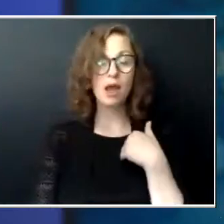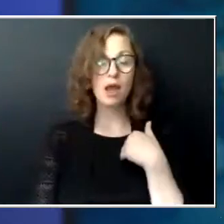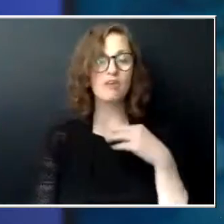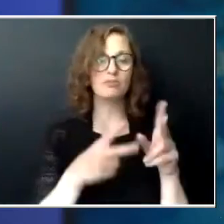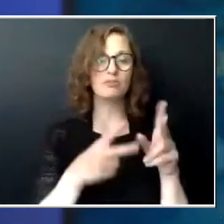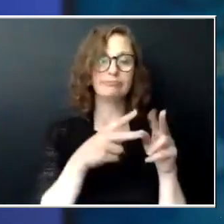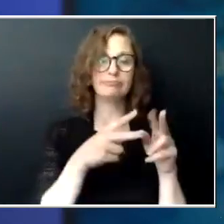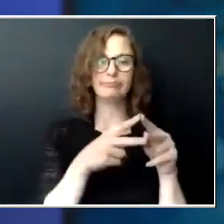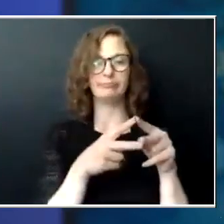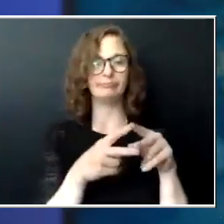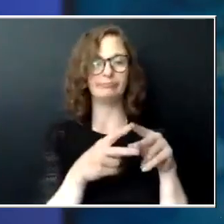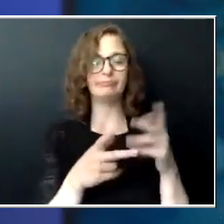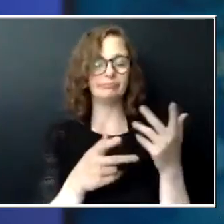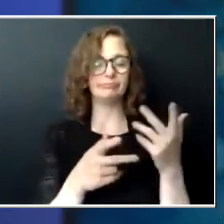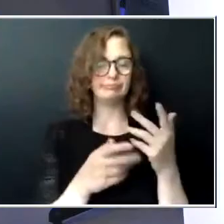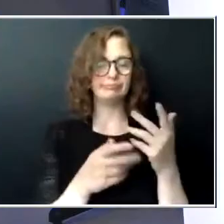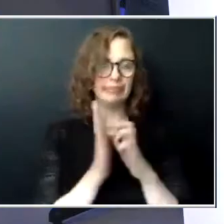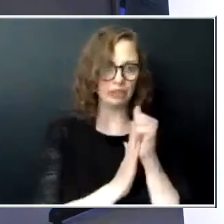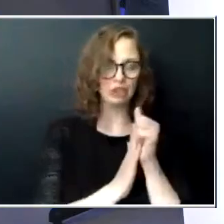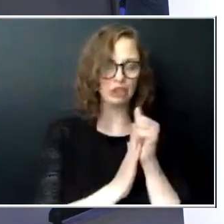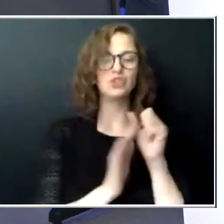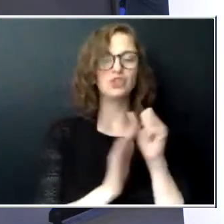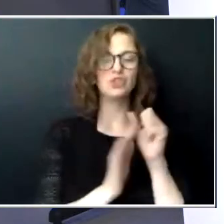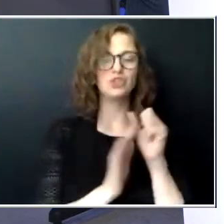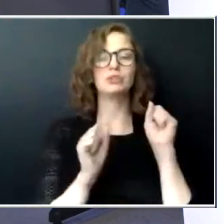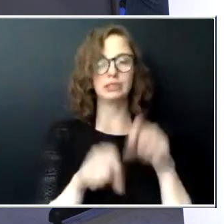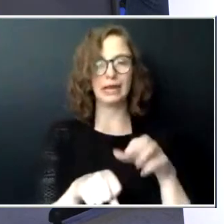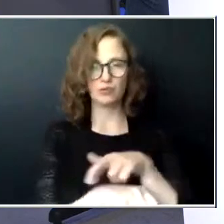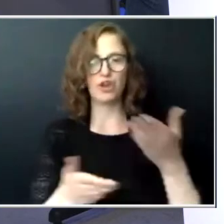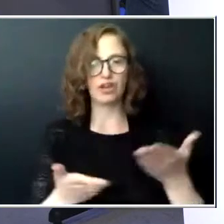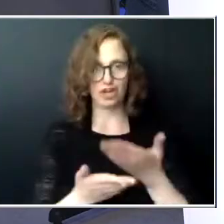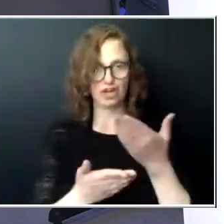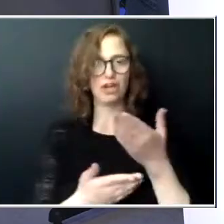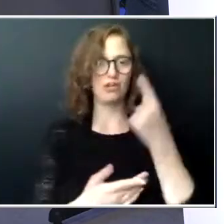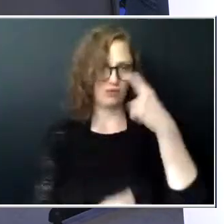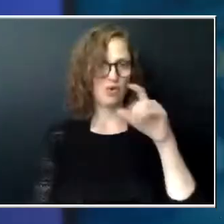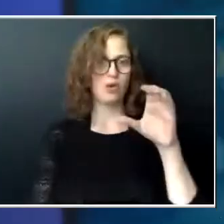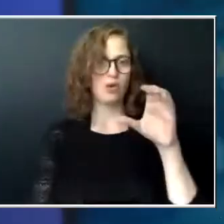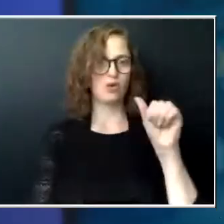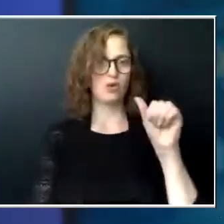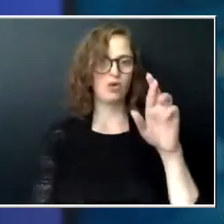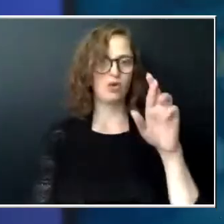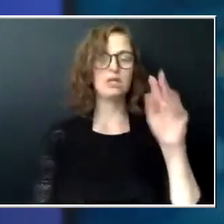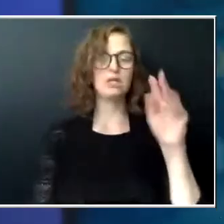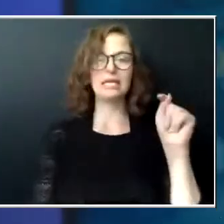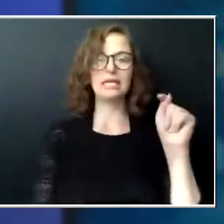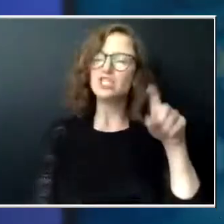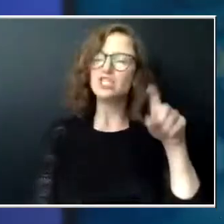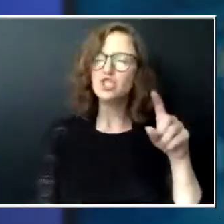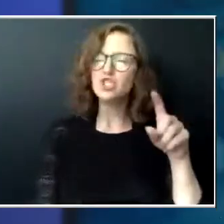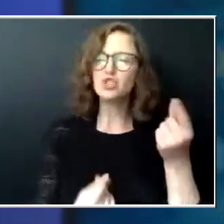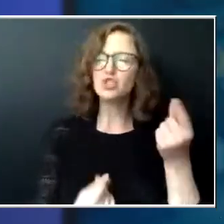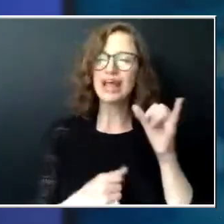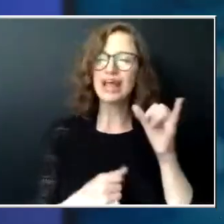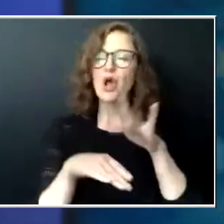lymphoma can ask to be referred here. Yep, early on should be asked to be referred here to find out what the trials are and find